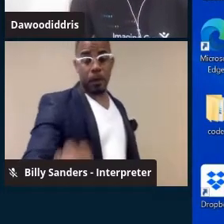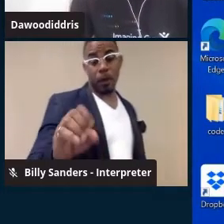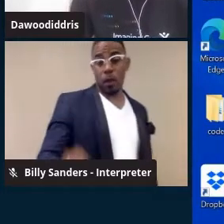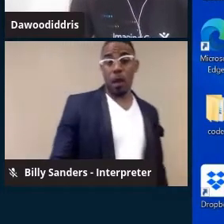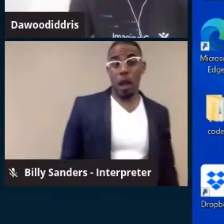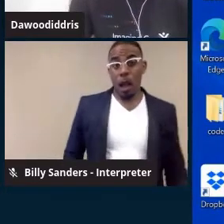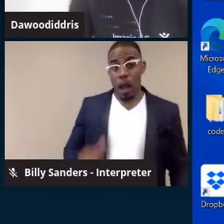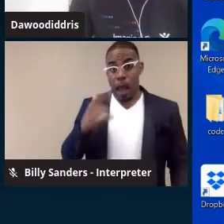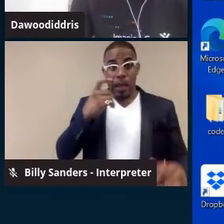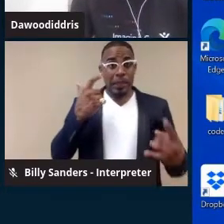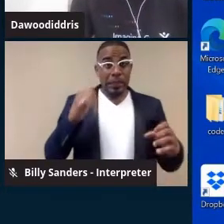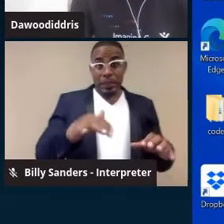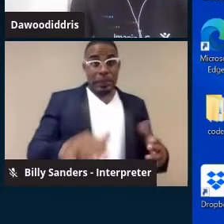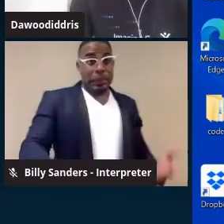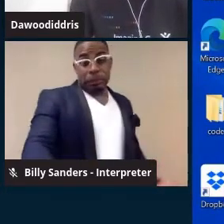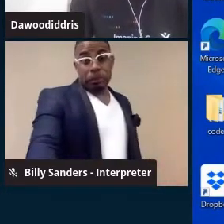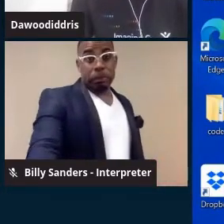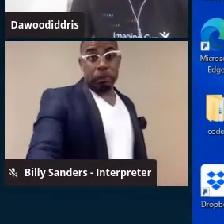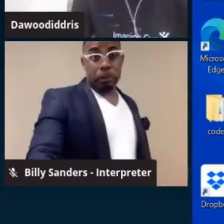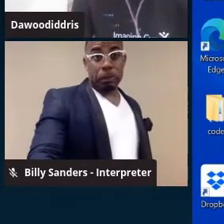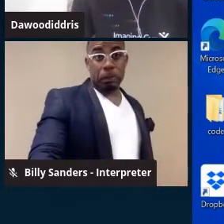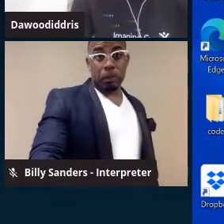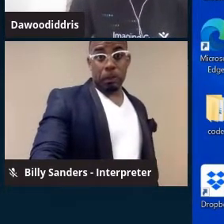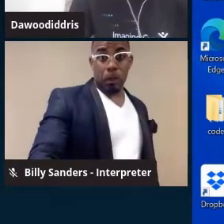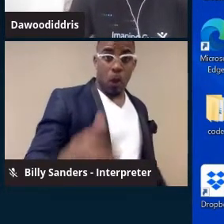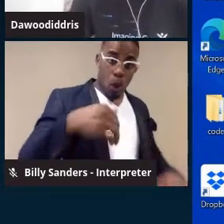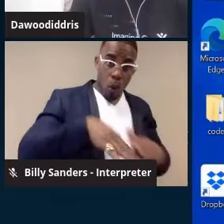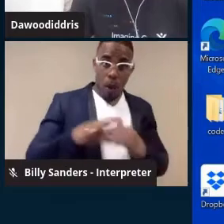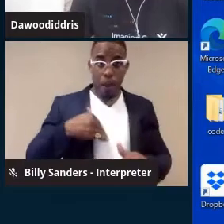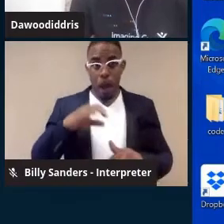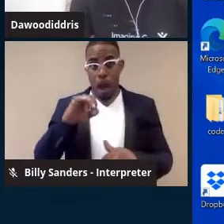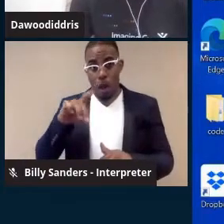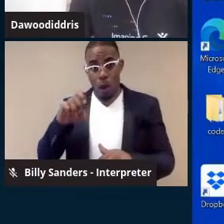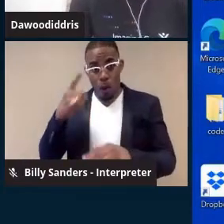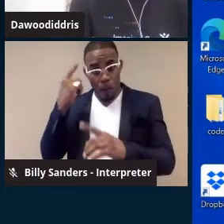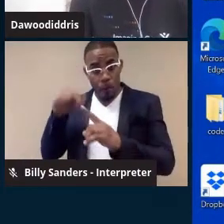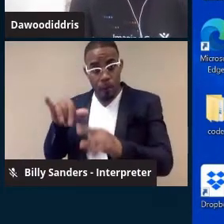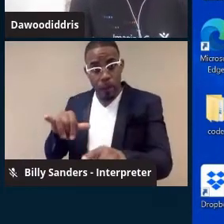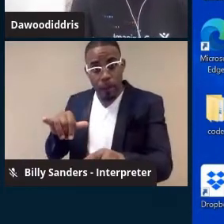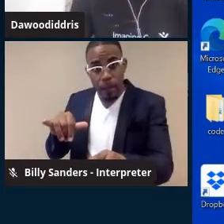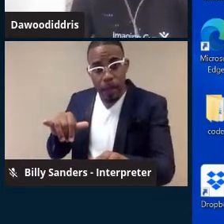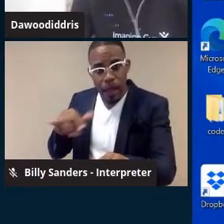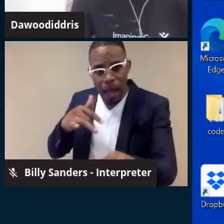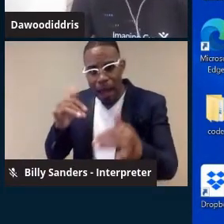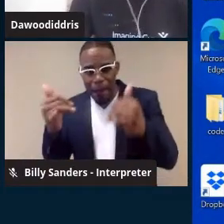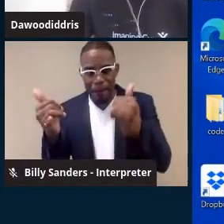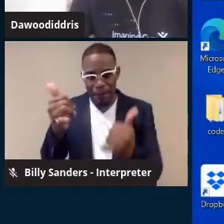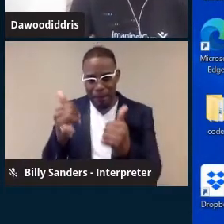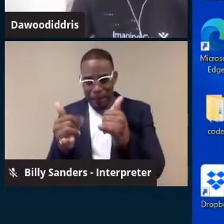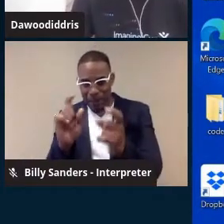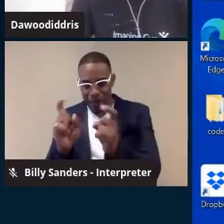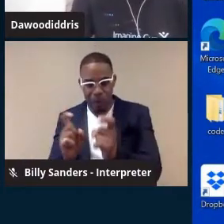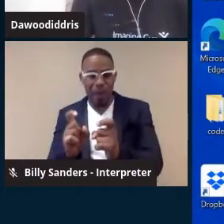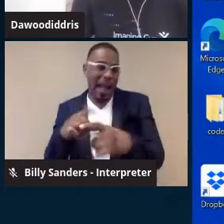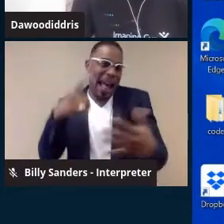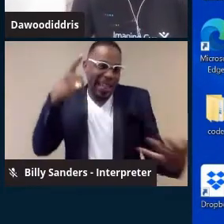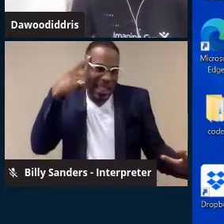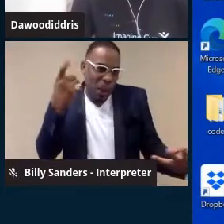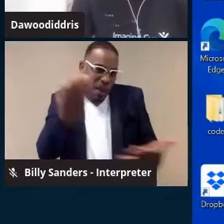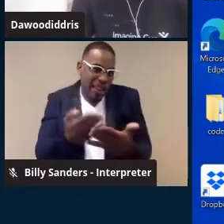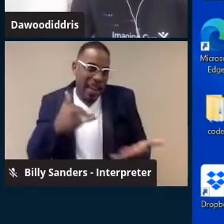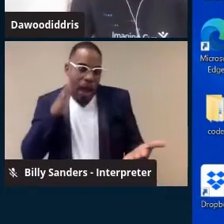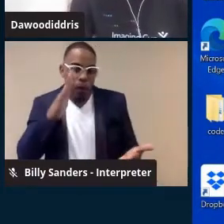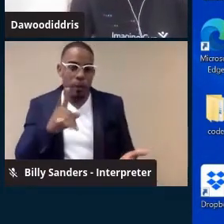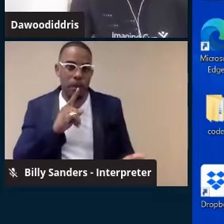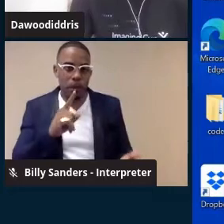I will just go into my CodeMon folder. I'll clear everything. I think one thing I'm going to